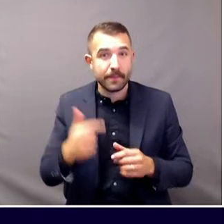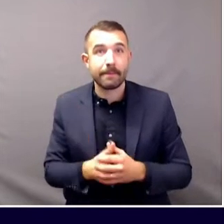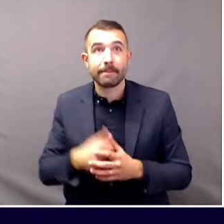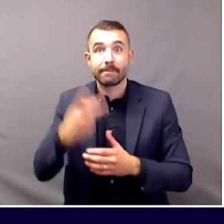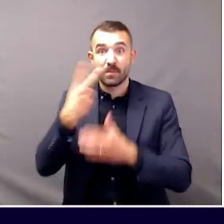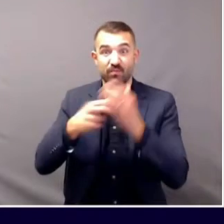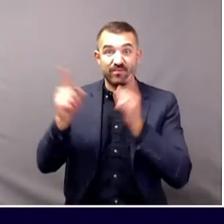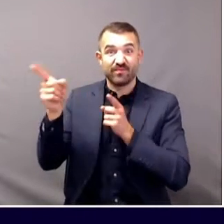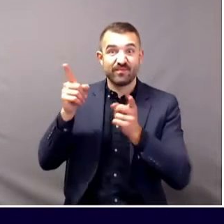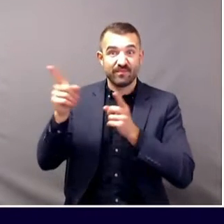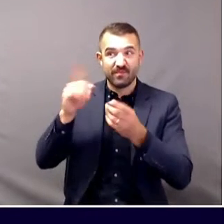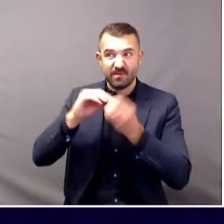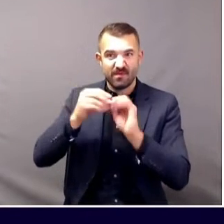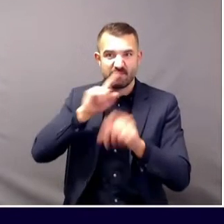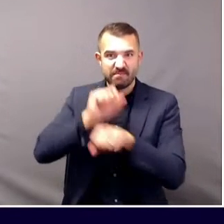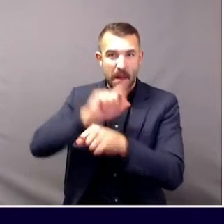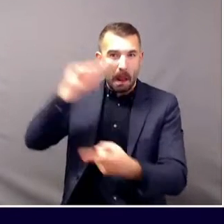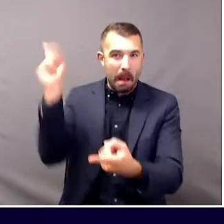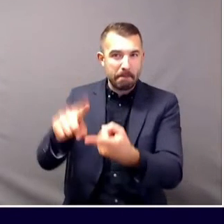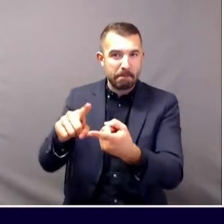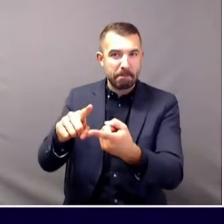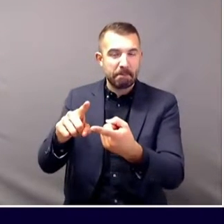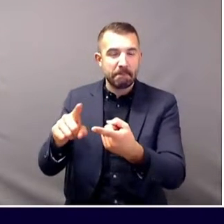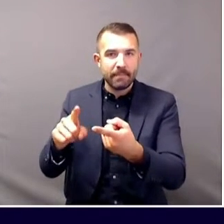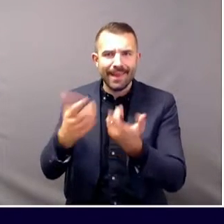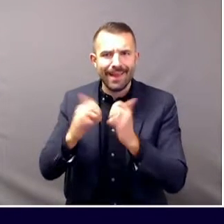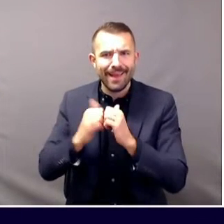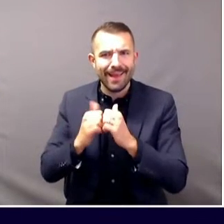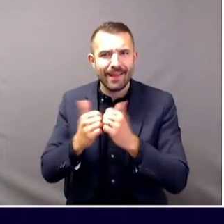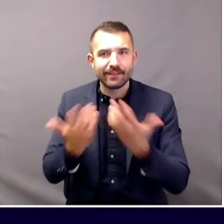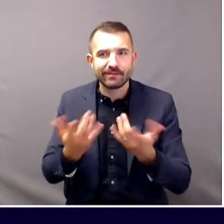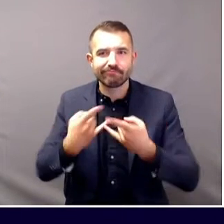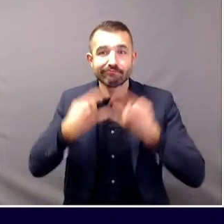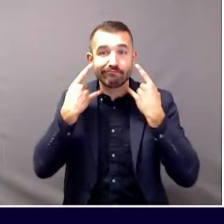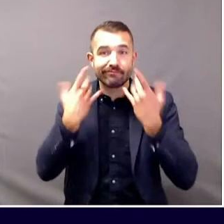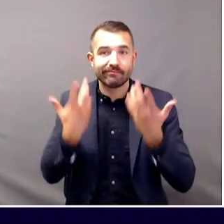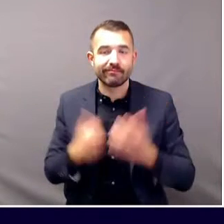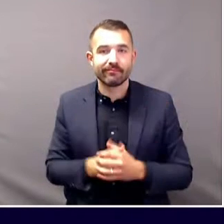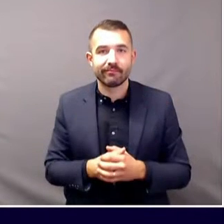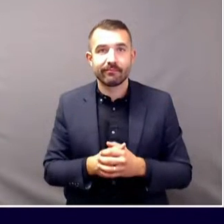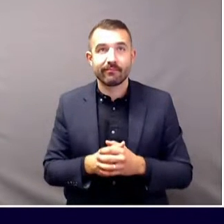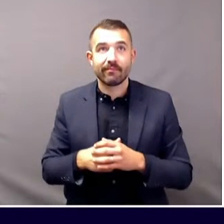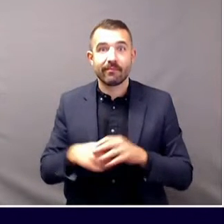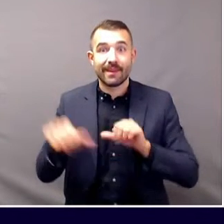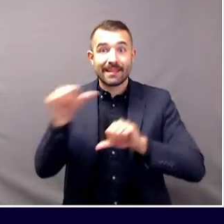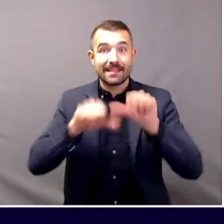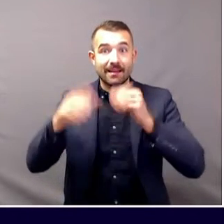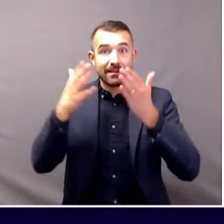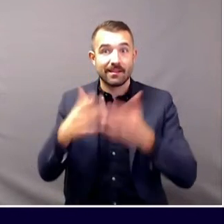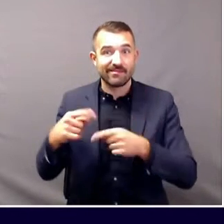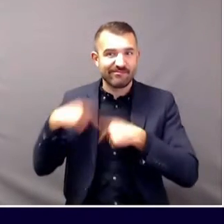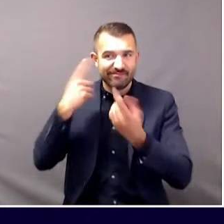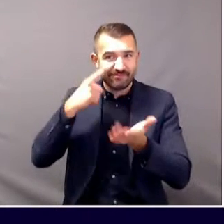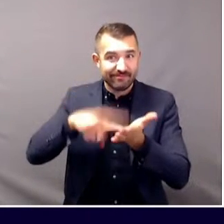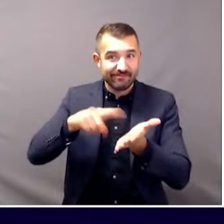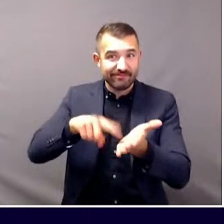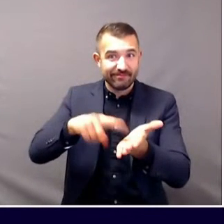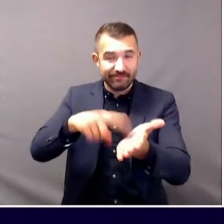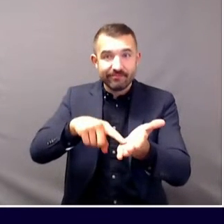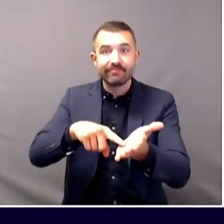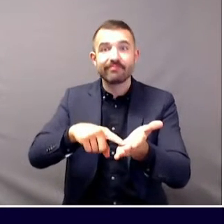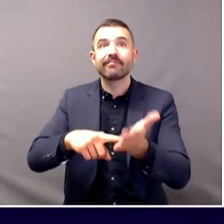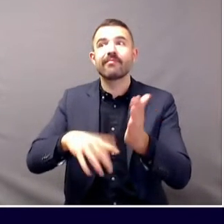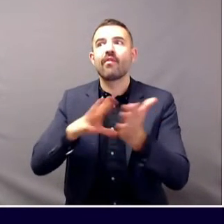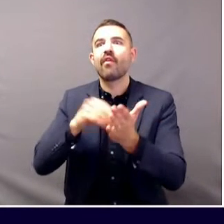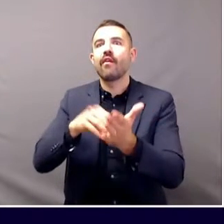the scientific community has uncovered and now has a better understanding of is the exquisite benefit